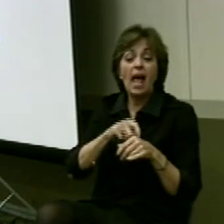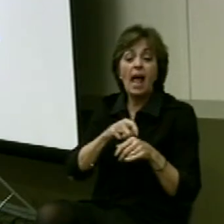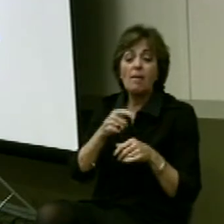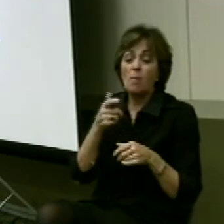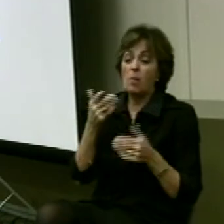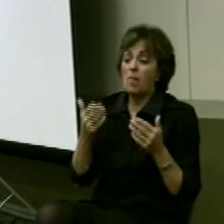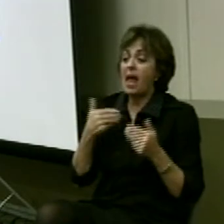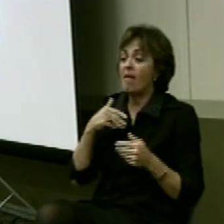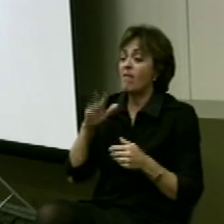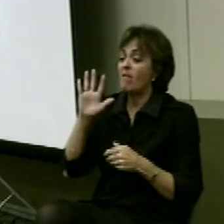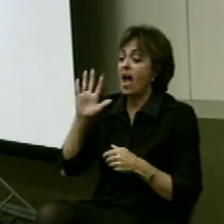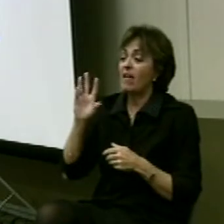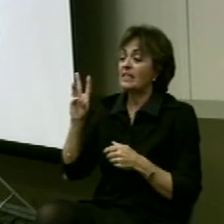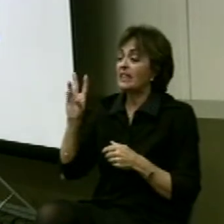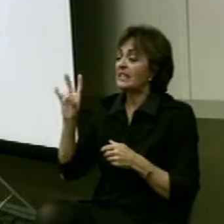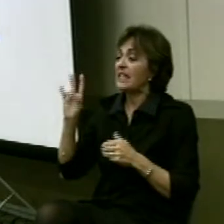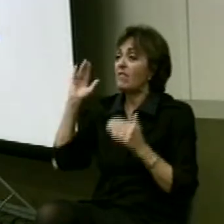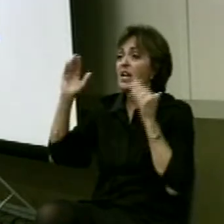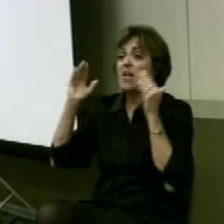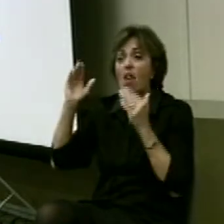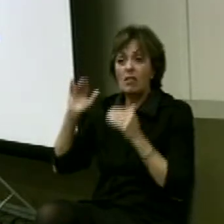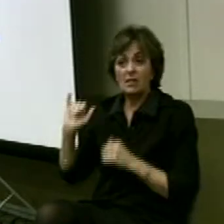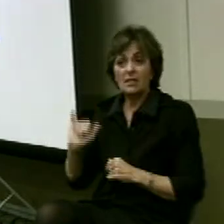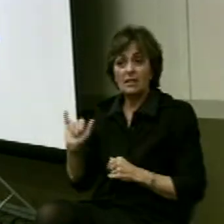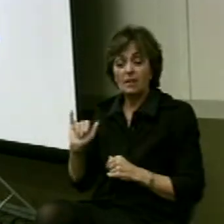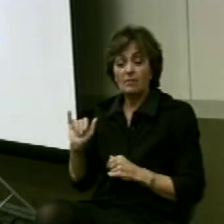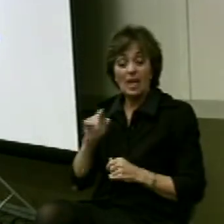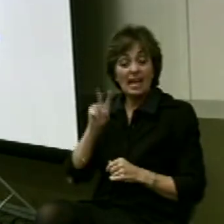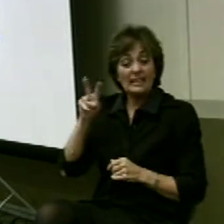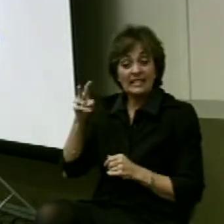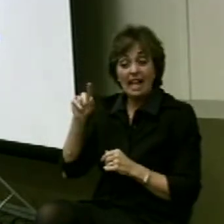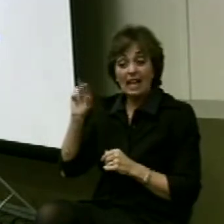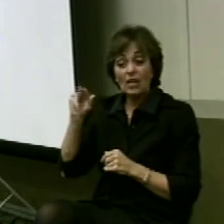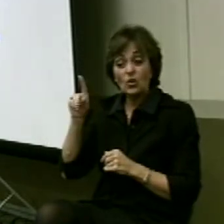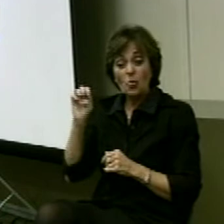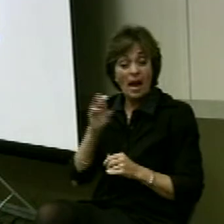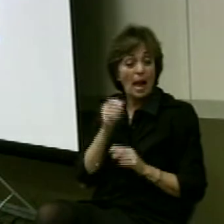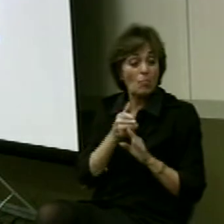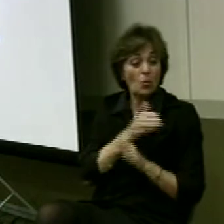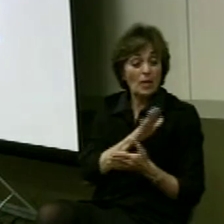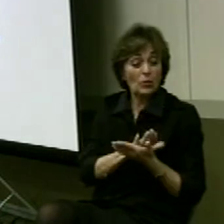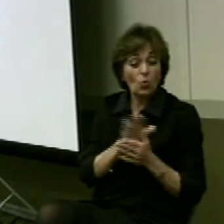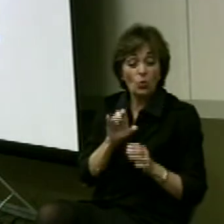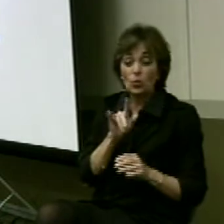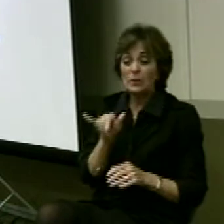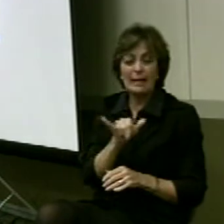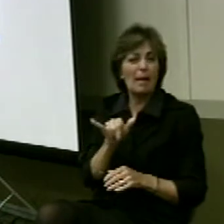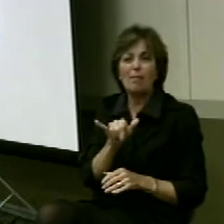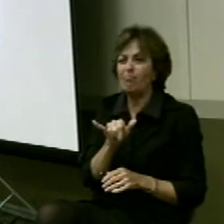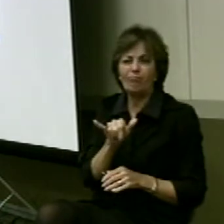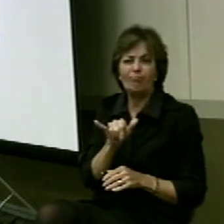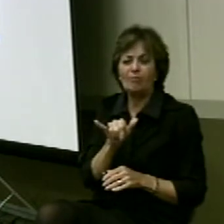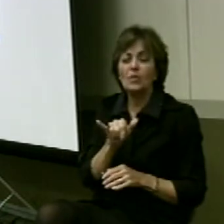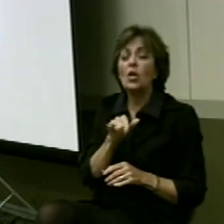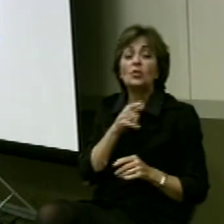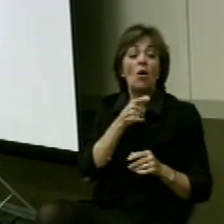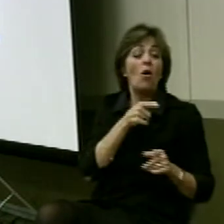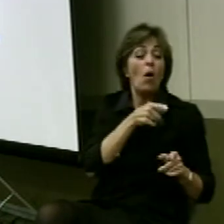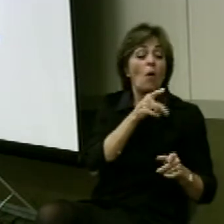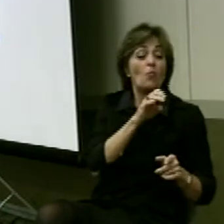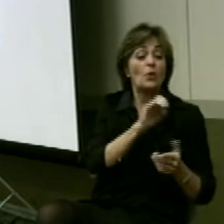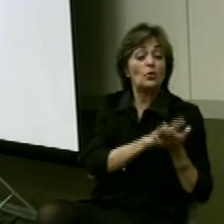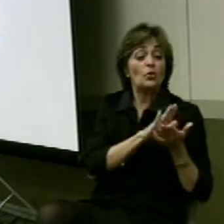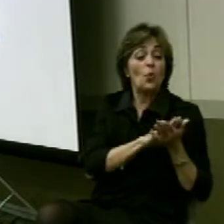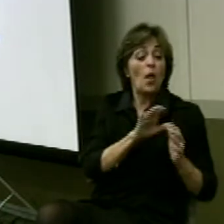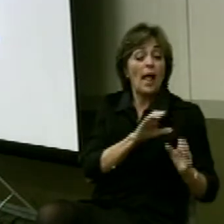time, maybe 5, 6, 7 adults. And second graders aren't obviously doing what the preschool kids are doing. So he